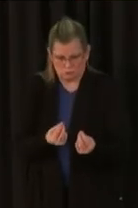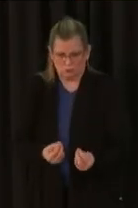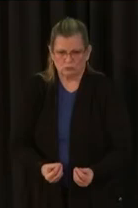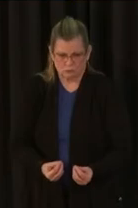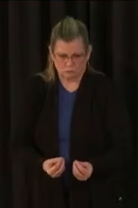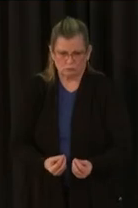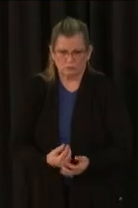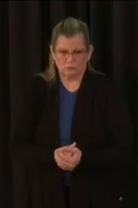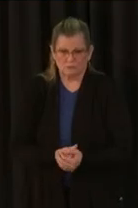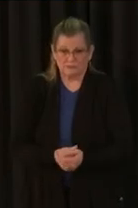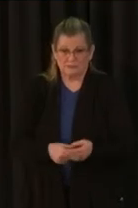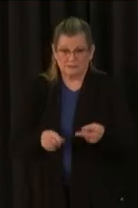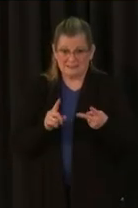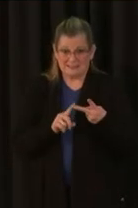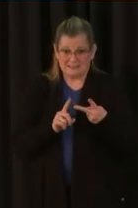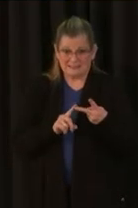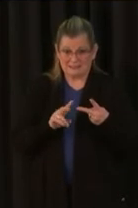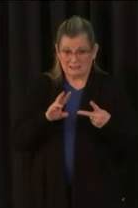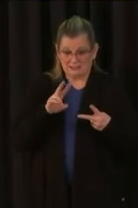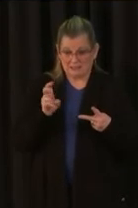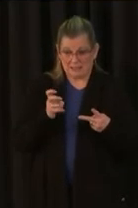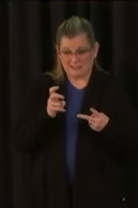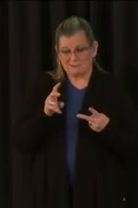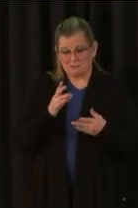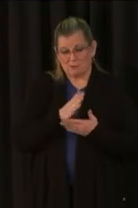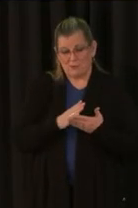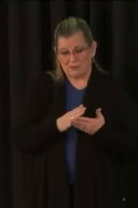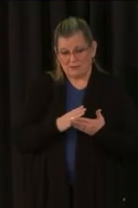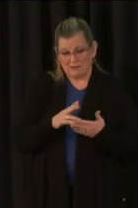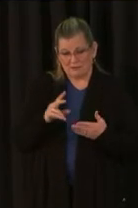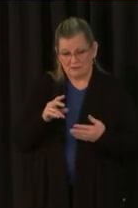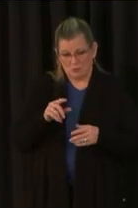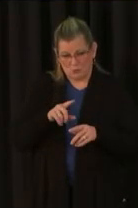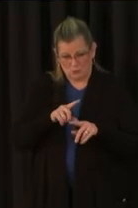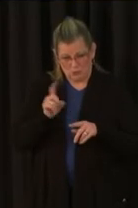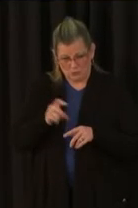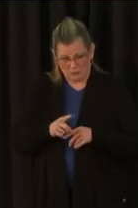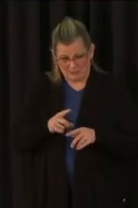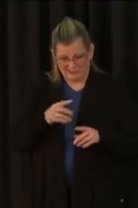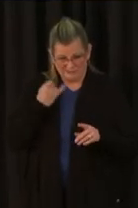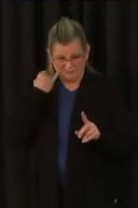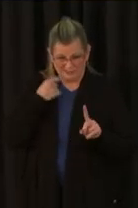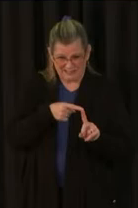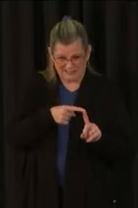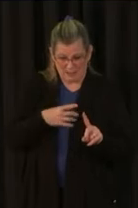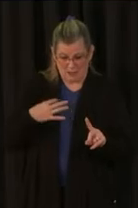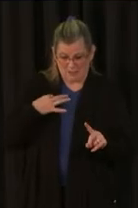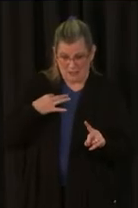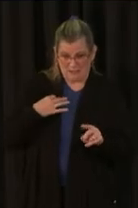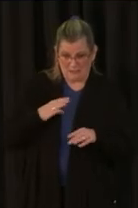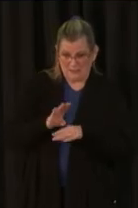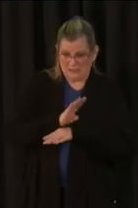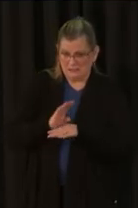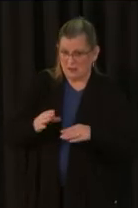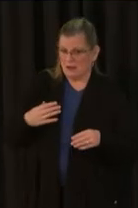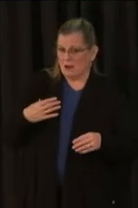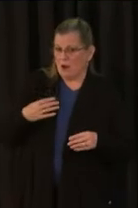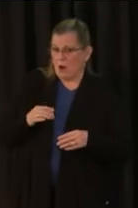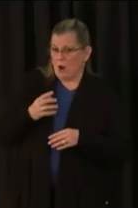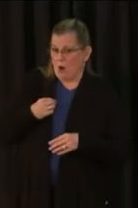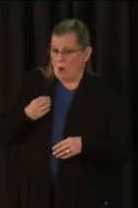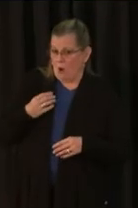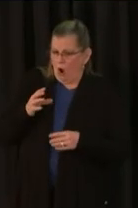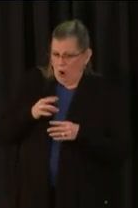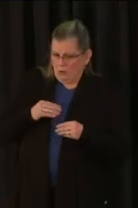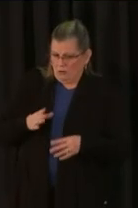kind of answered in your first part. But just does this condition apply if a business owner does not use the grant for